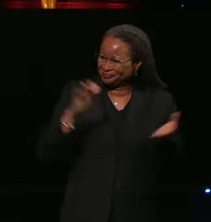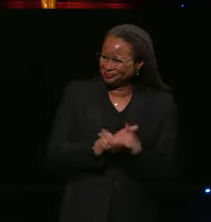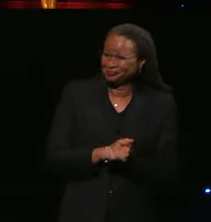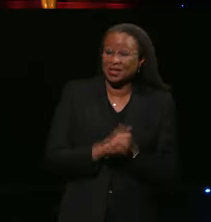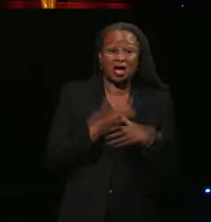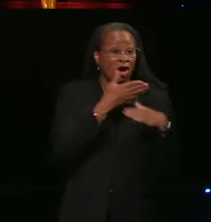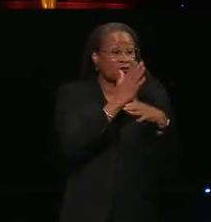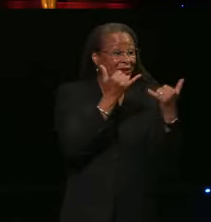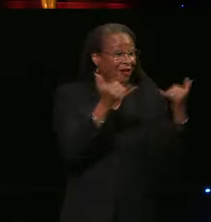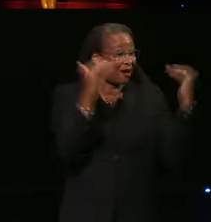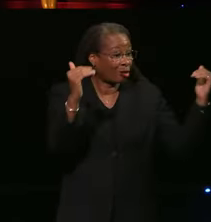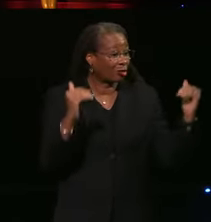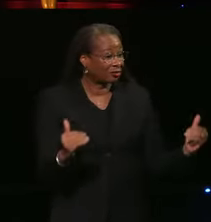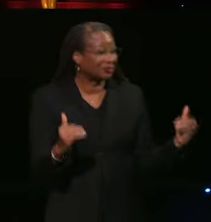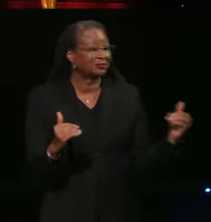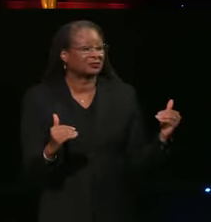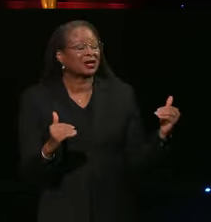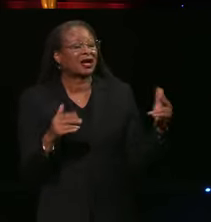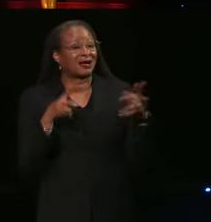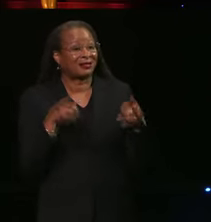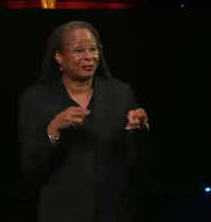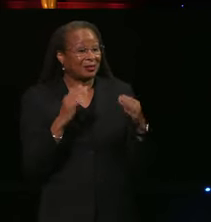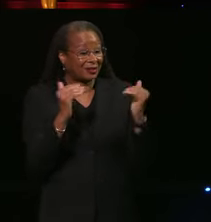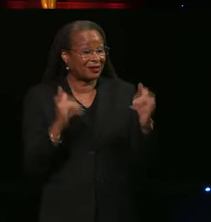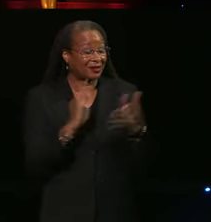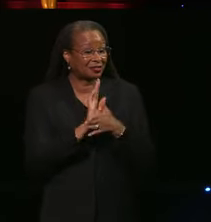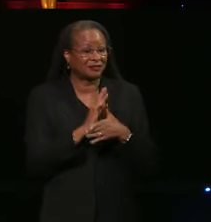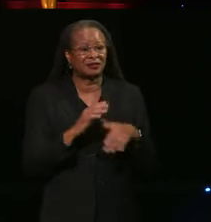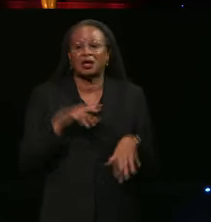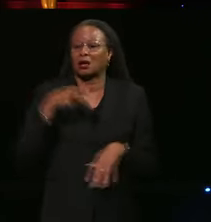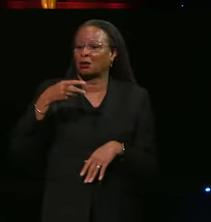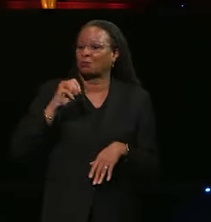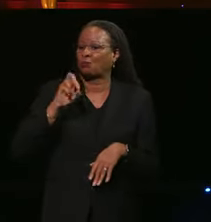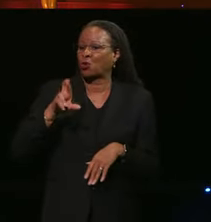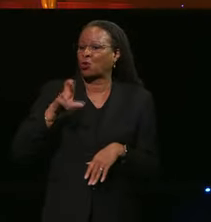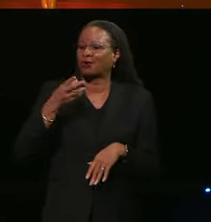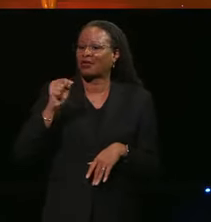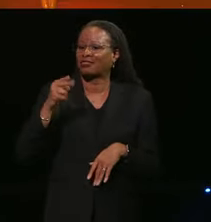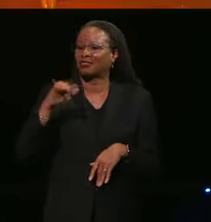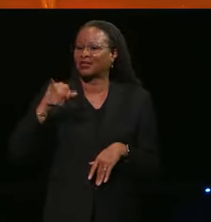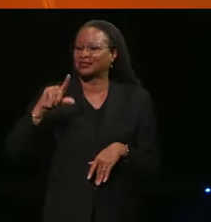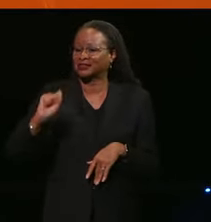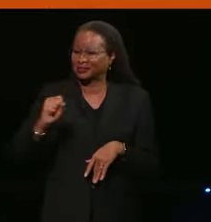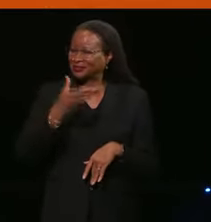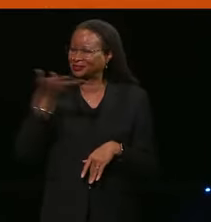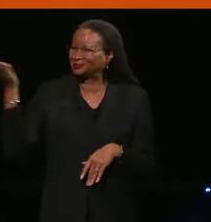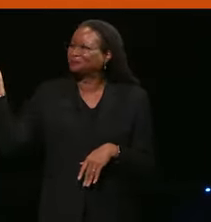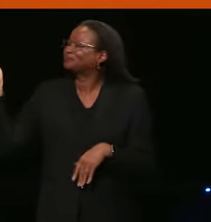All right, so now we're going to take a look at the clip from our next film, which is Poor Things.